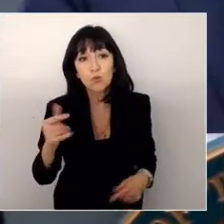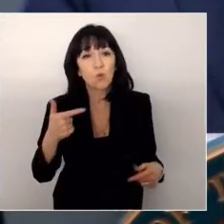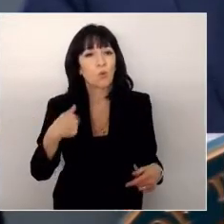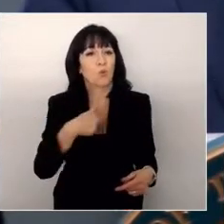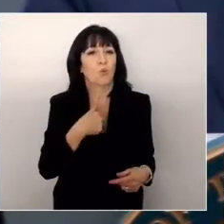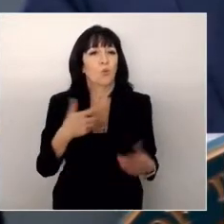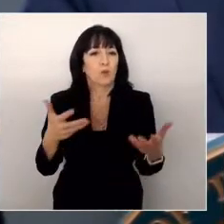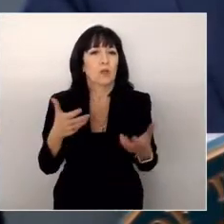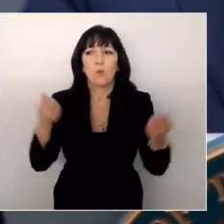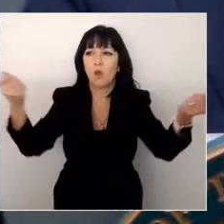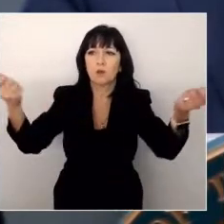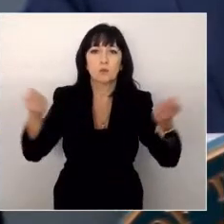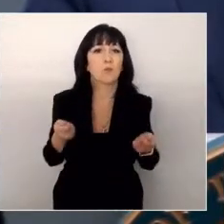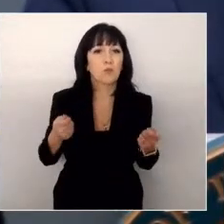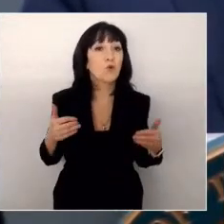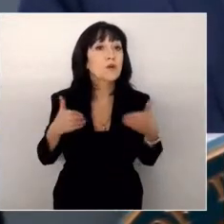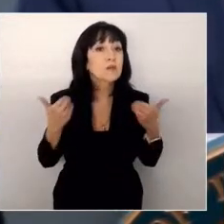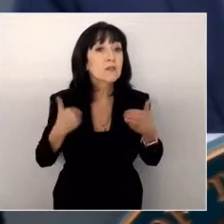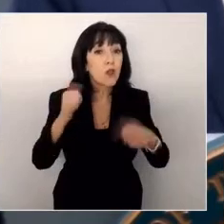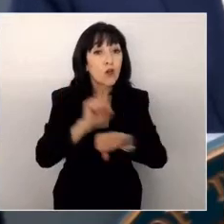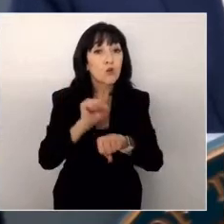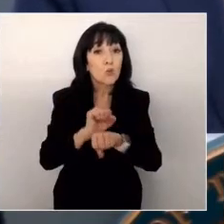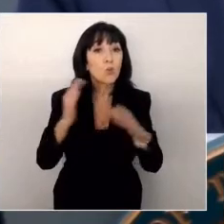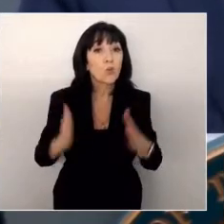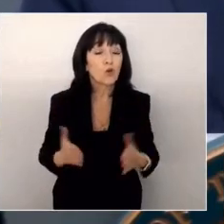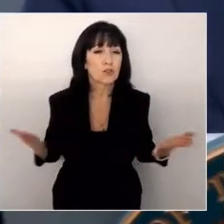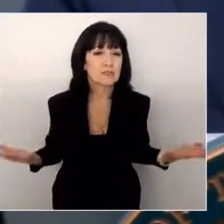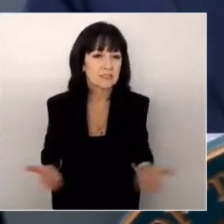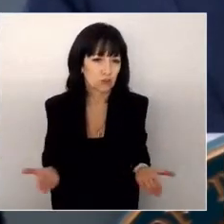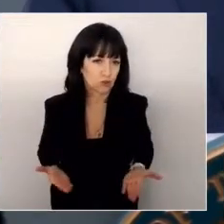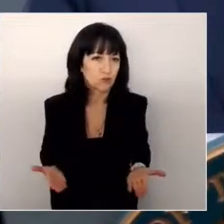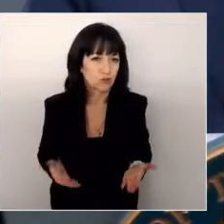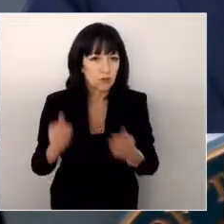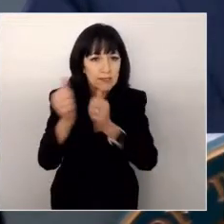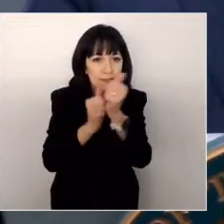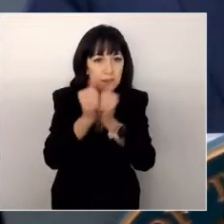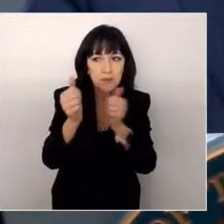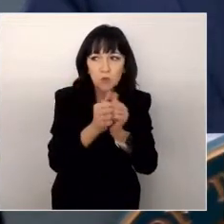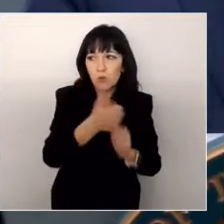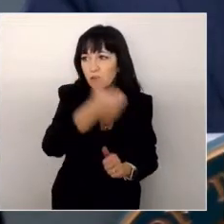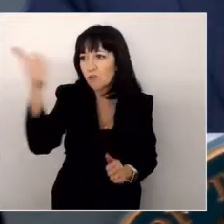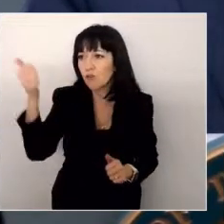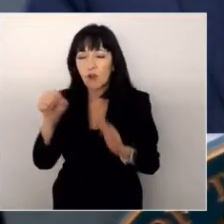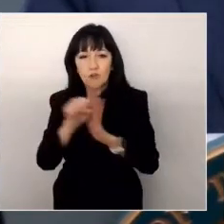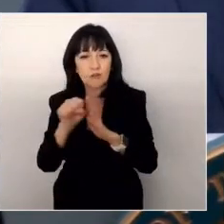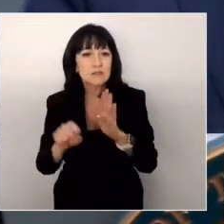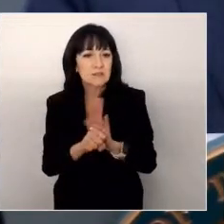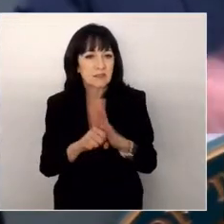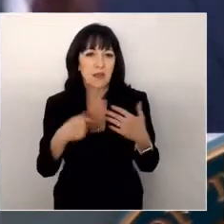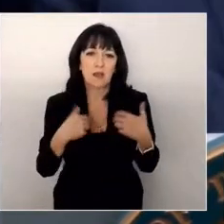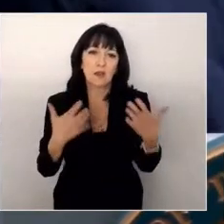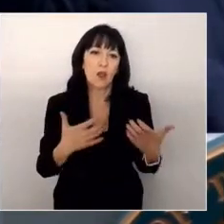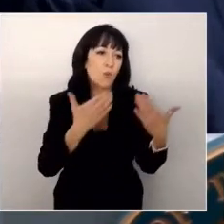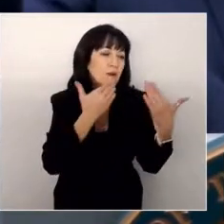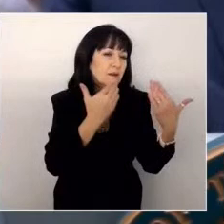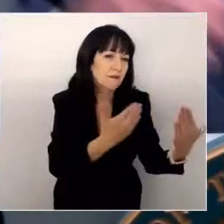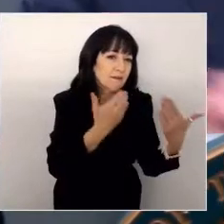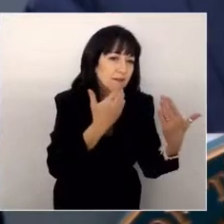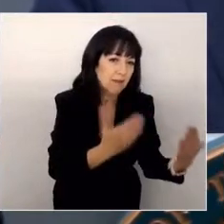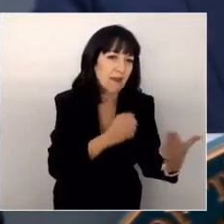every day. And I'd like to thank Senator McBride and Representative Heffernan for their leadership on this very important